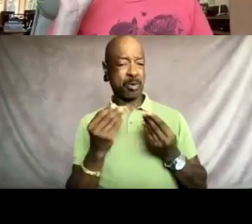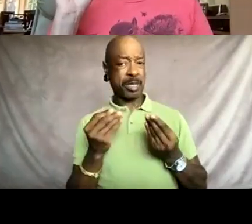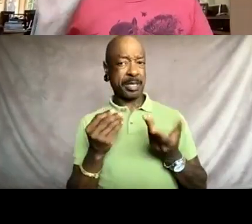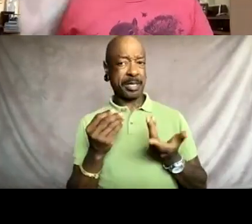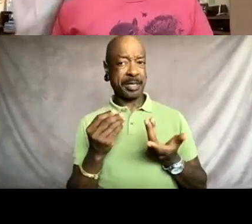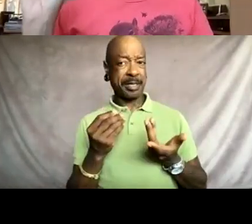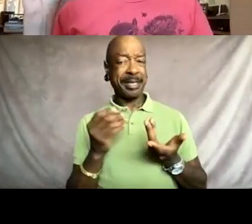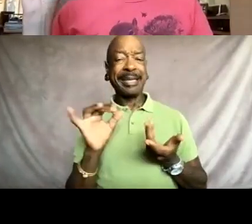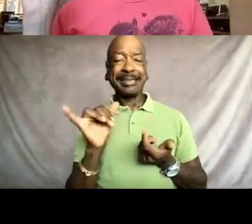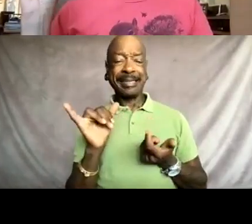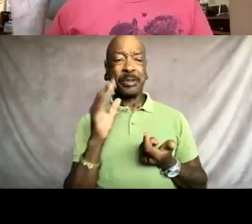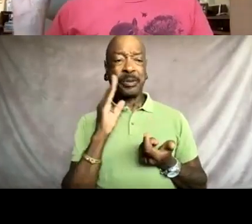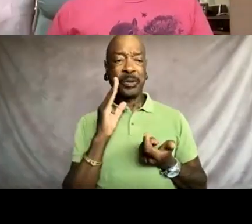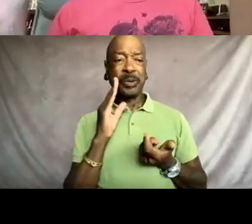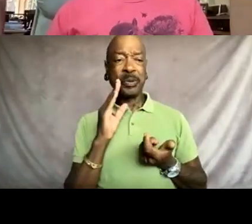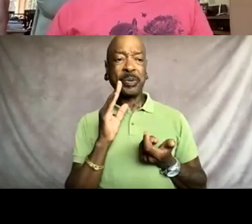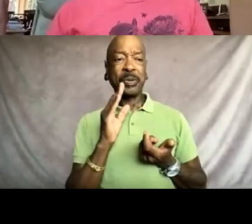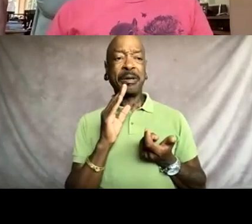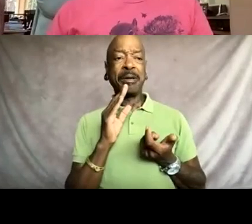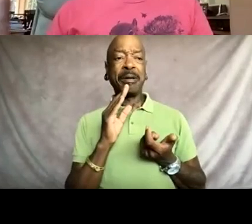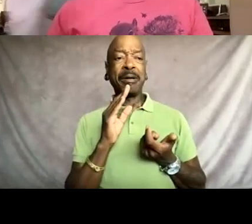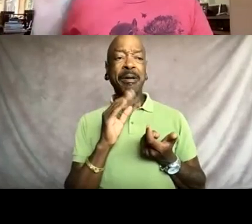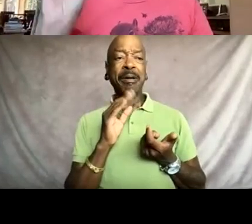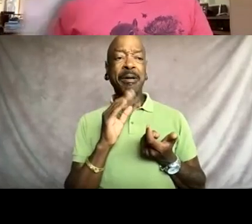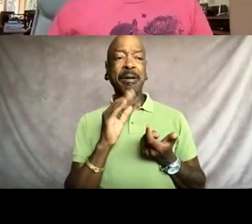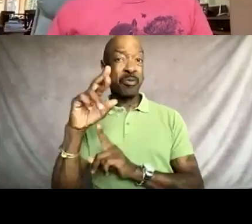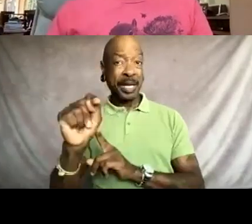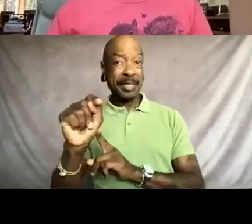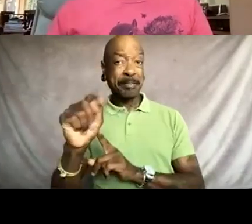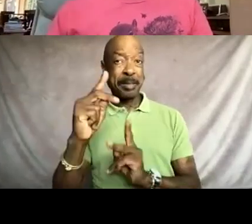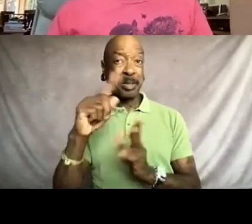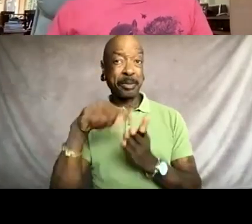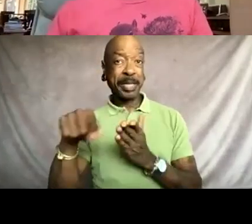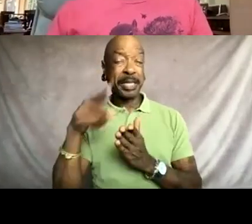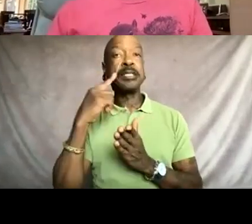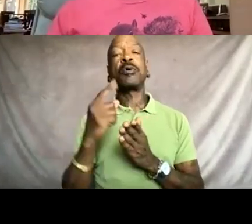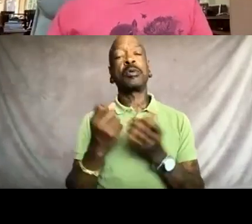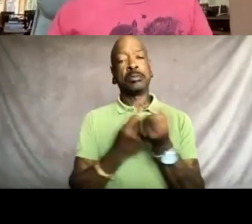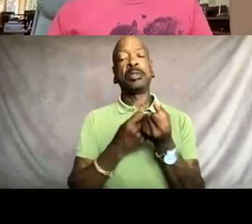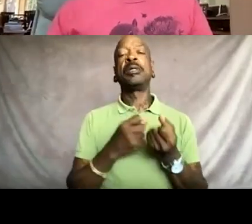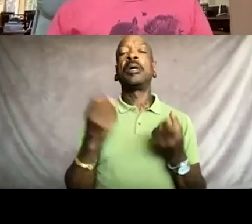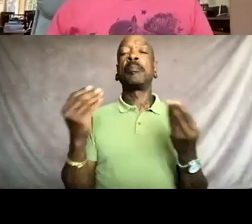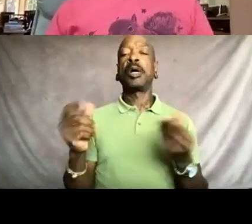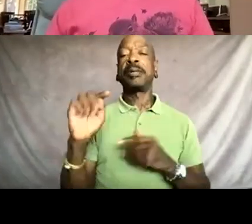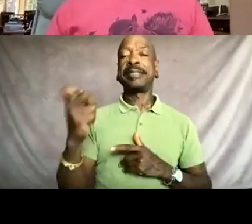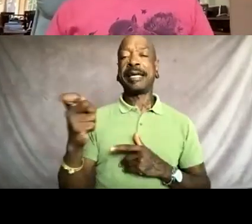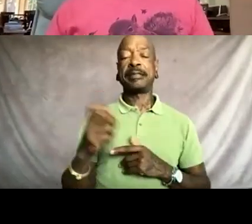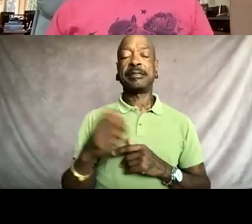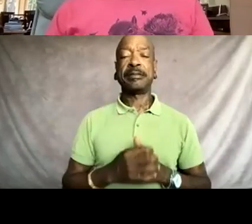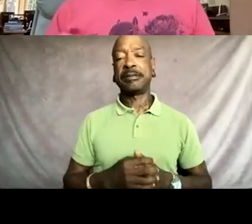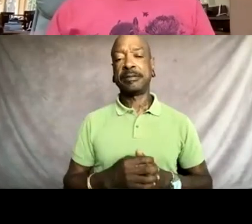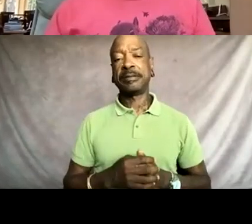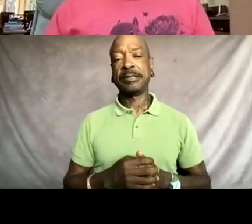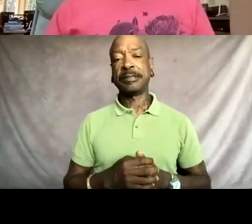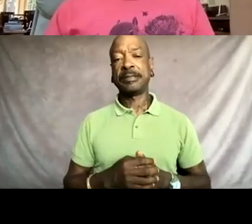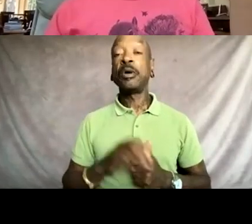the majority of the rent that people are paying every month is going to property taxes, the majority of the rent they're paying. So if we